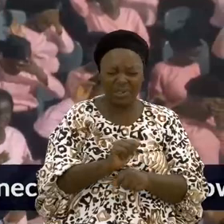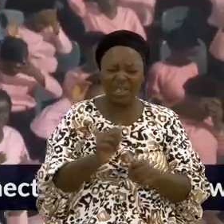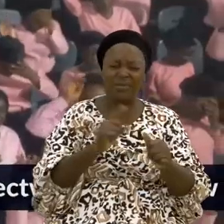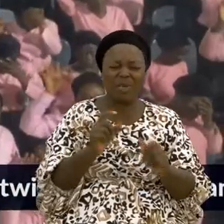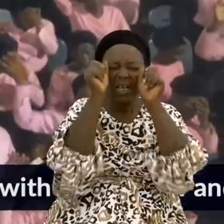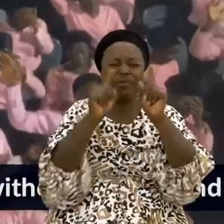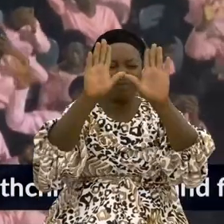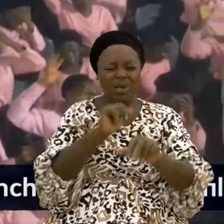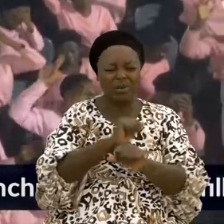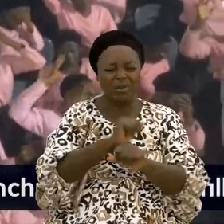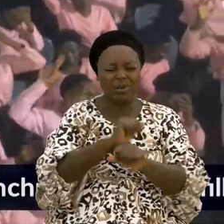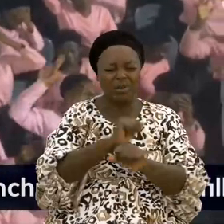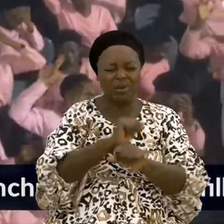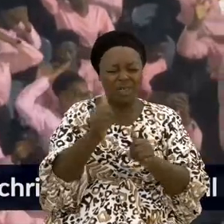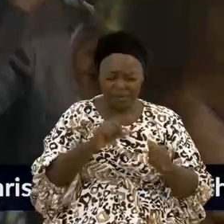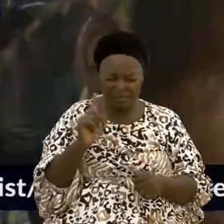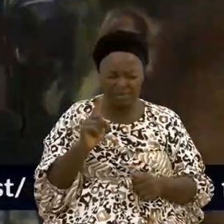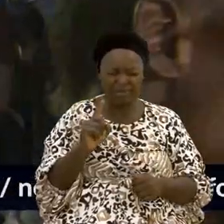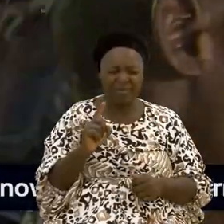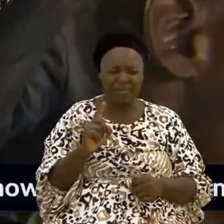Incredible miracles everywhere.